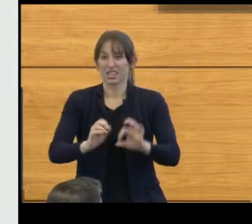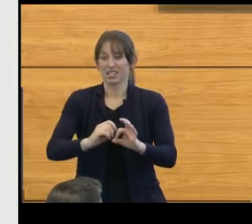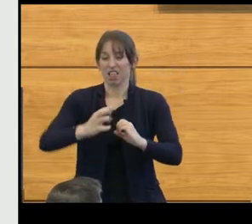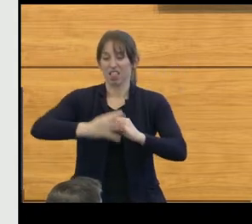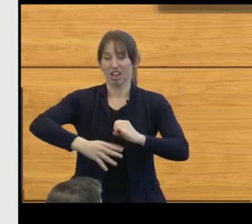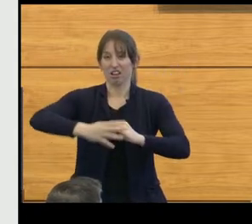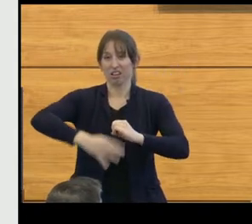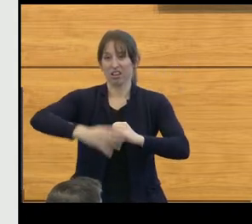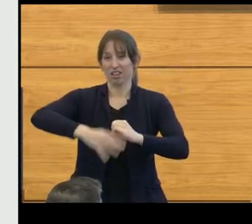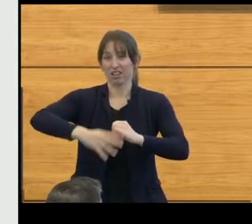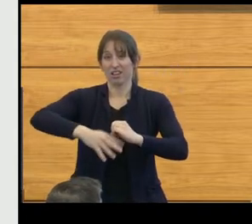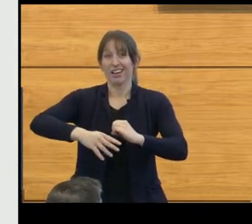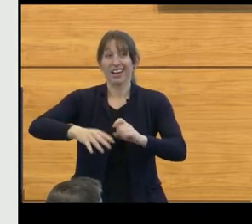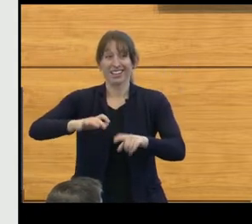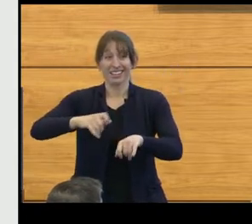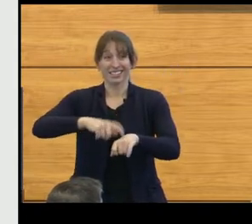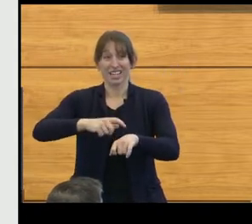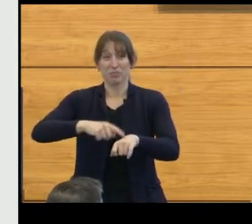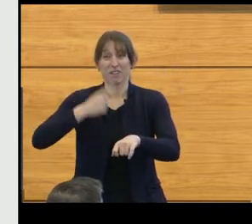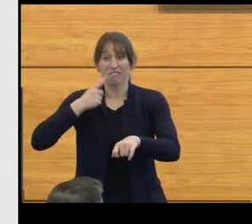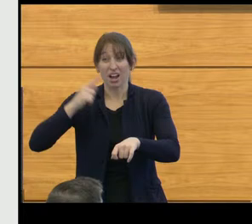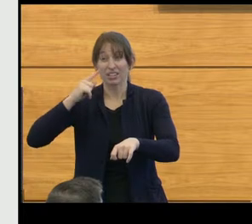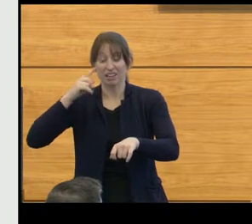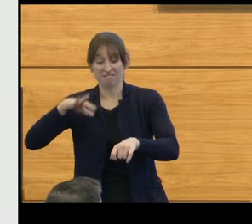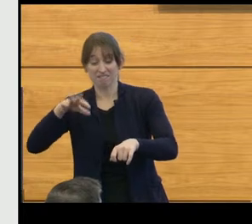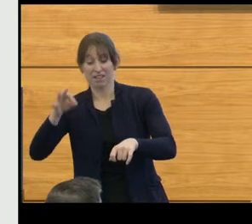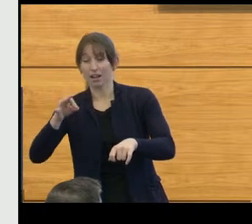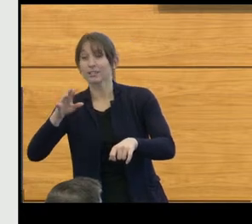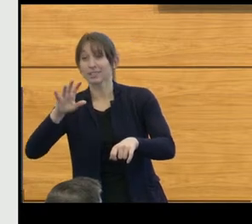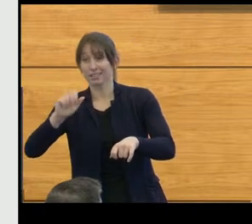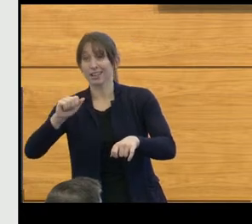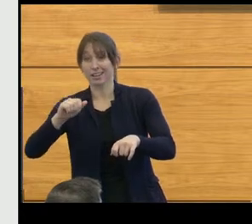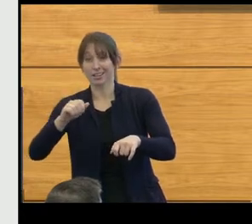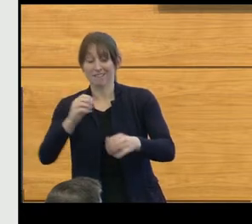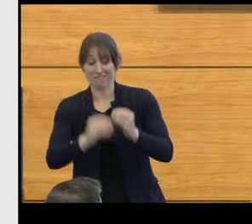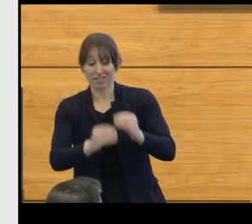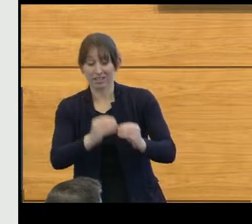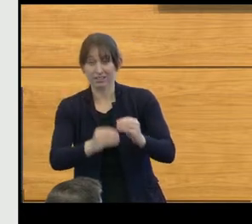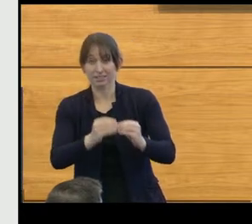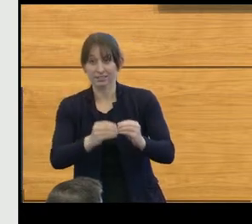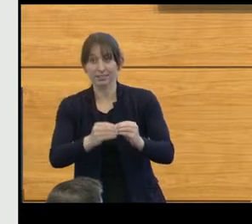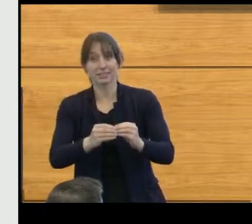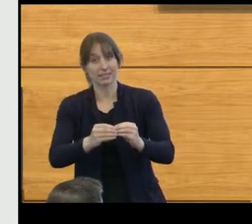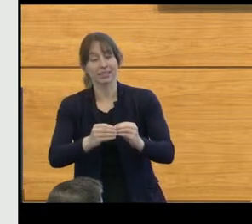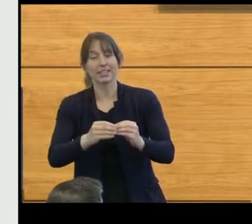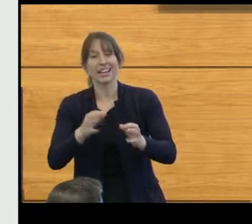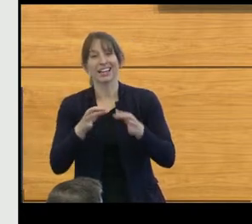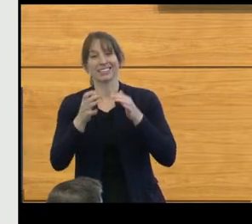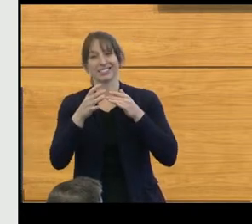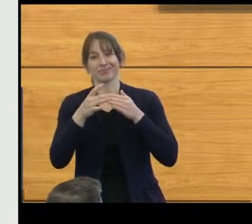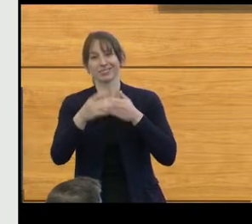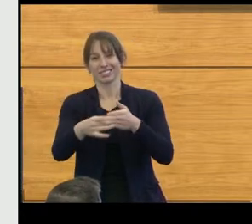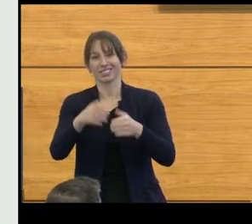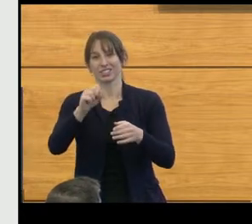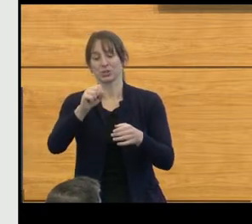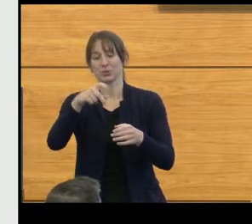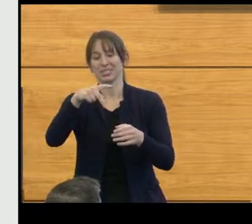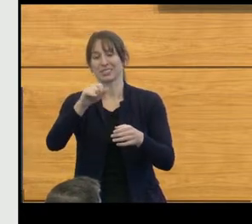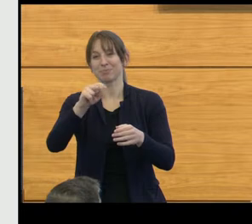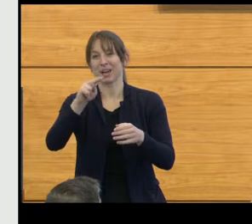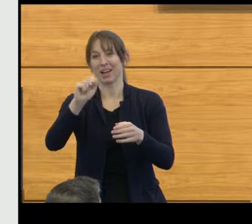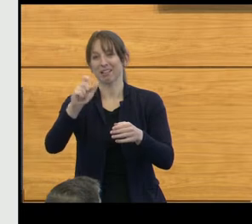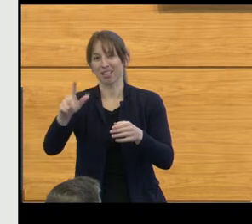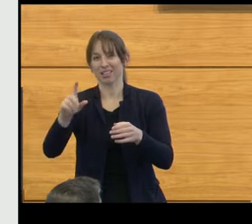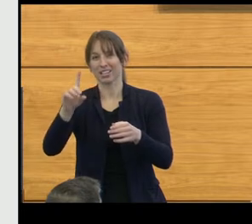repaired, they'll often go on to develop hydrocephalus. And that often means that their head size is getting bigger and bigger. As opposed